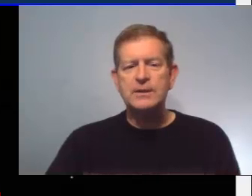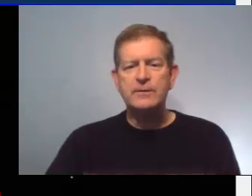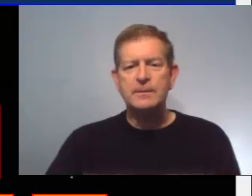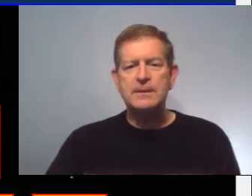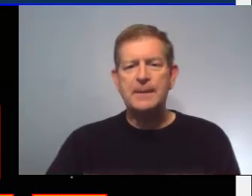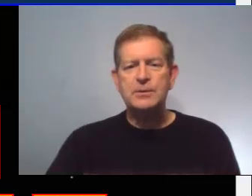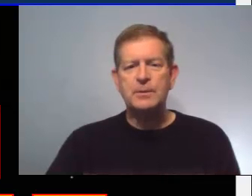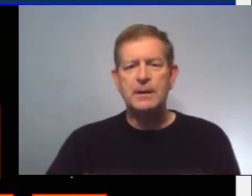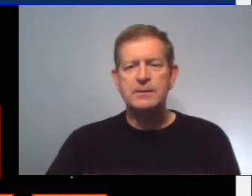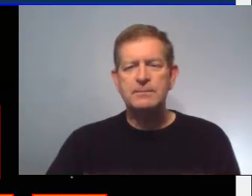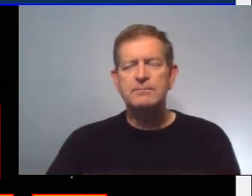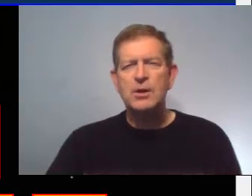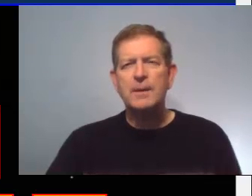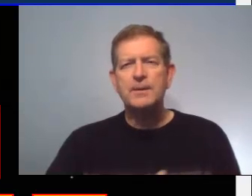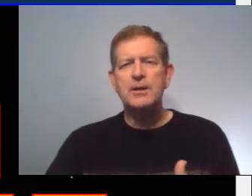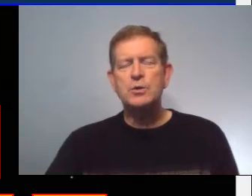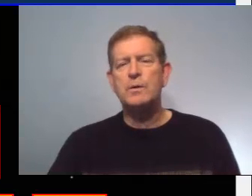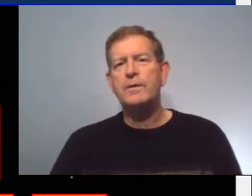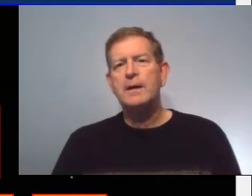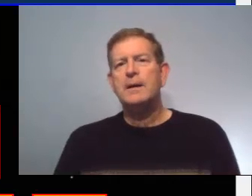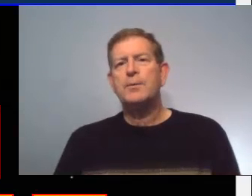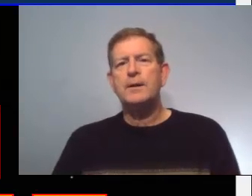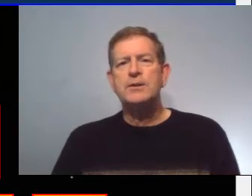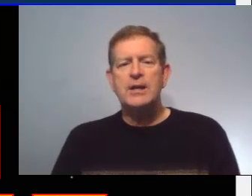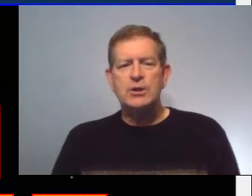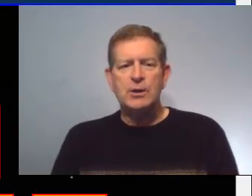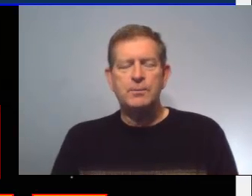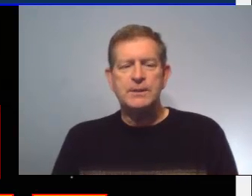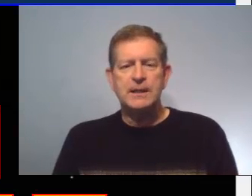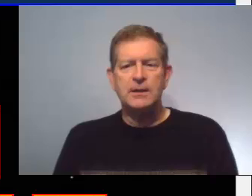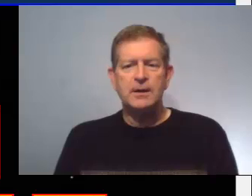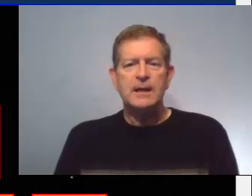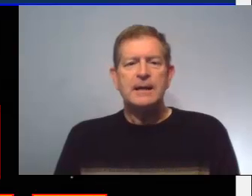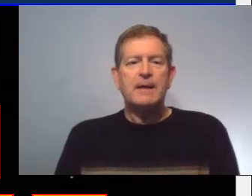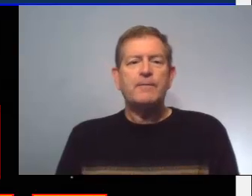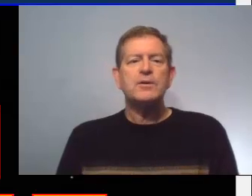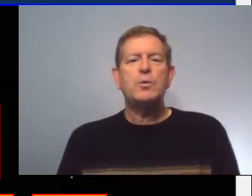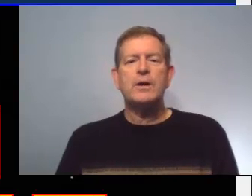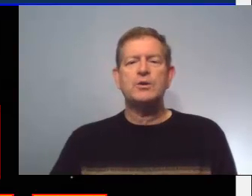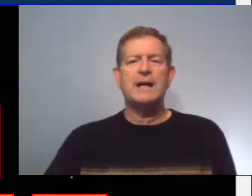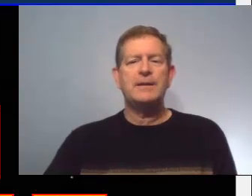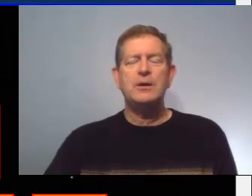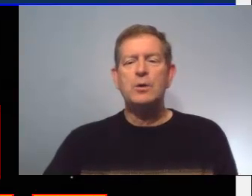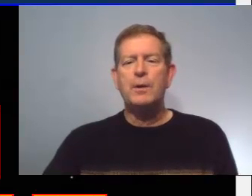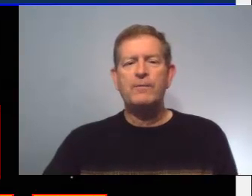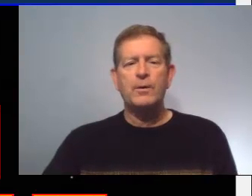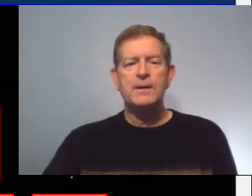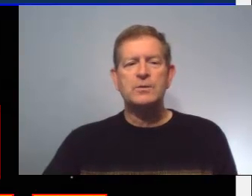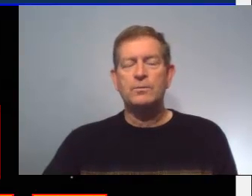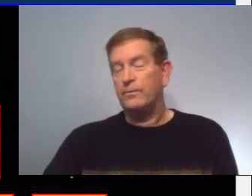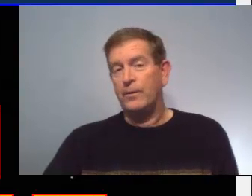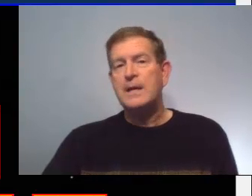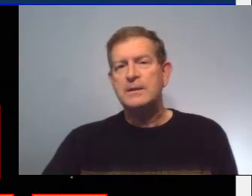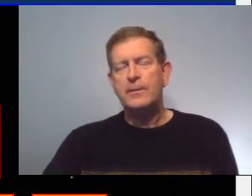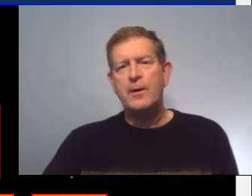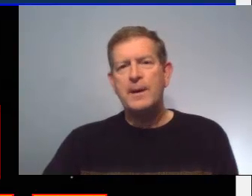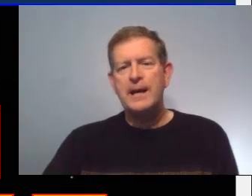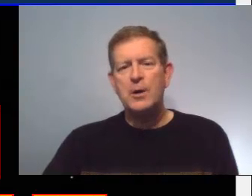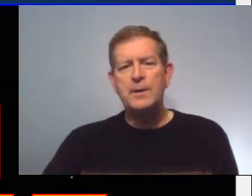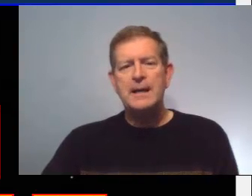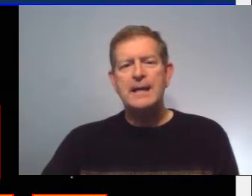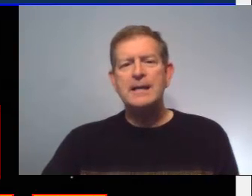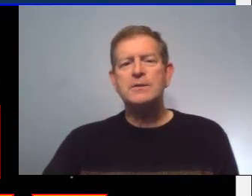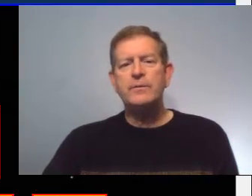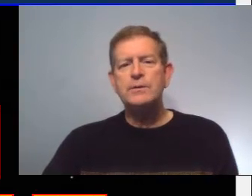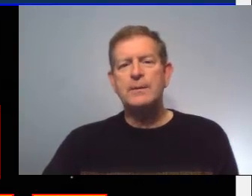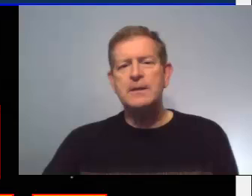and I'll just give some examples or talk about the issue of pronunciation here in particular. Now, the first question, I think you can probably form these very easily without my